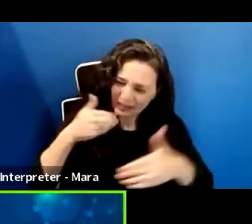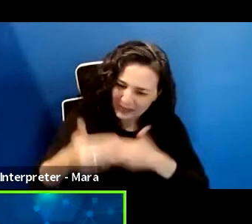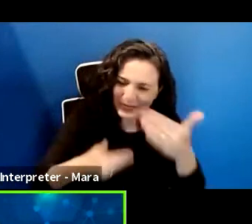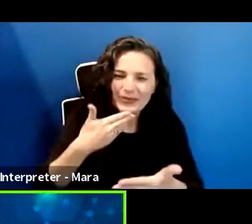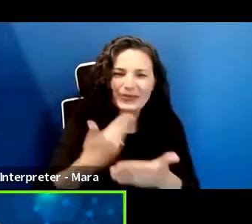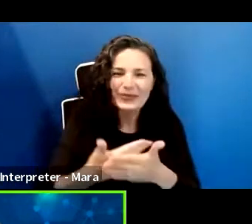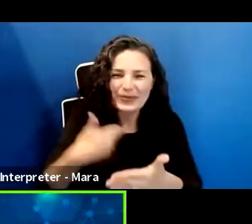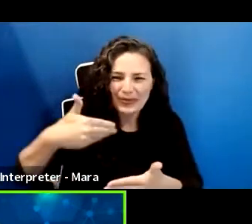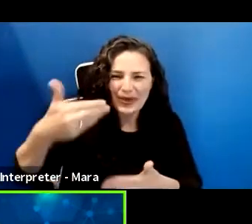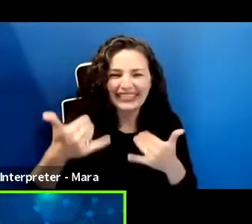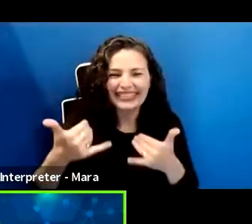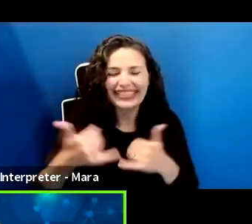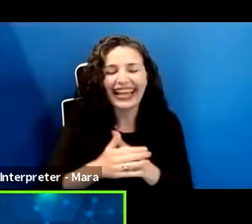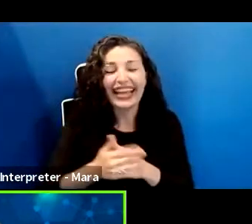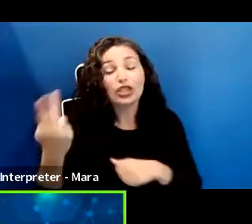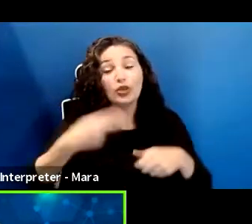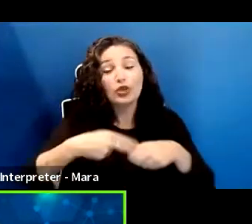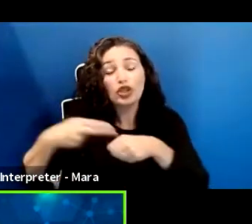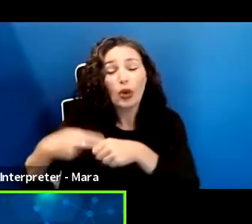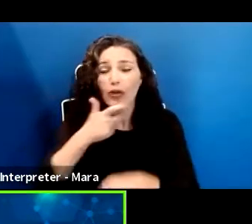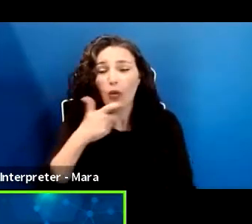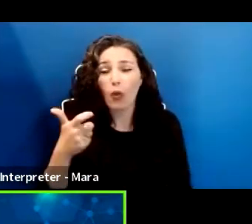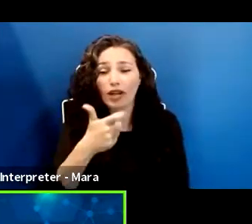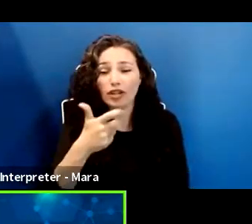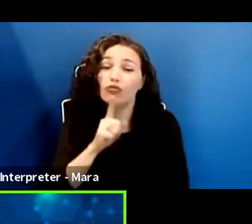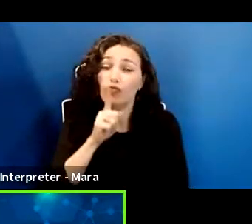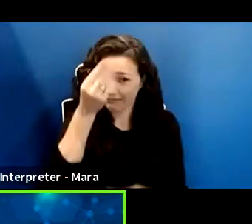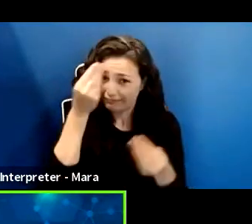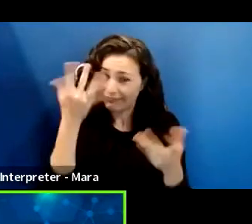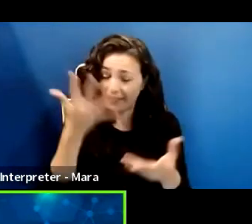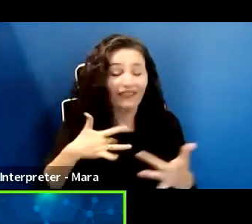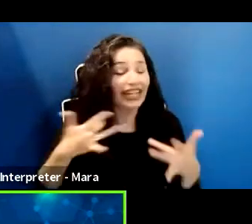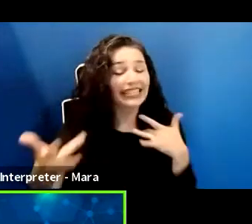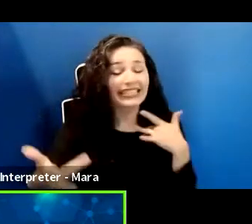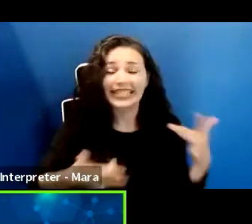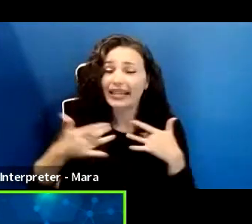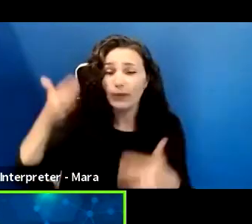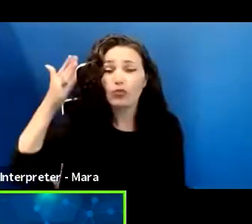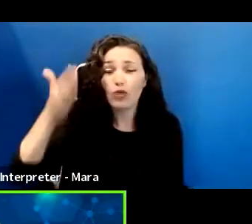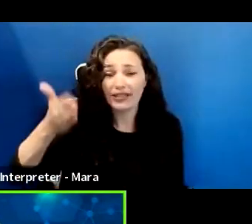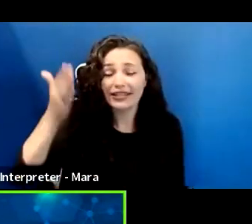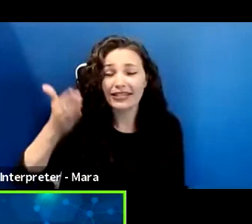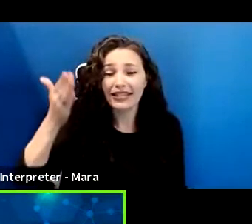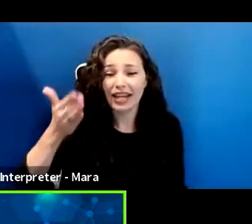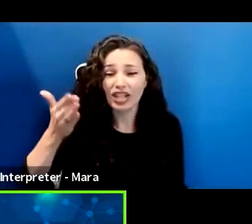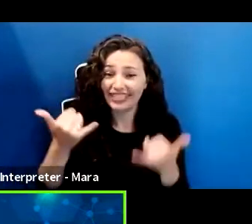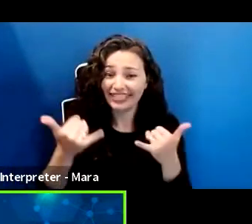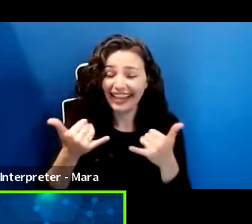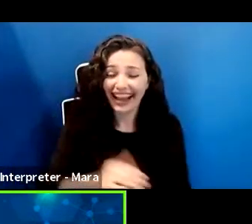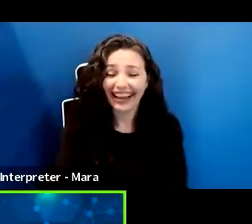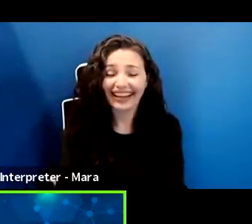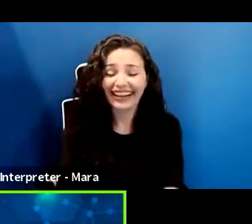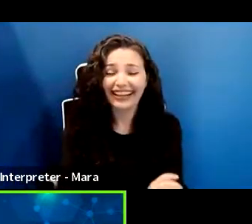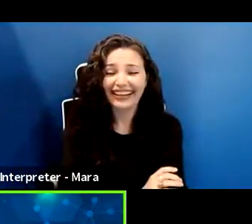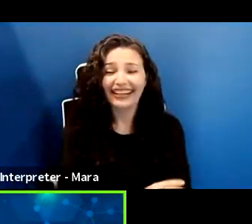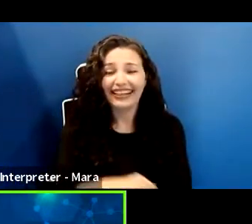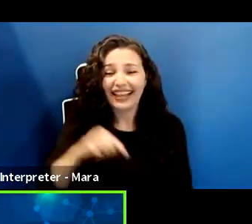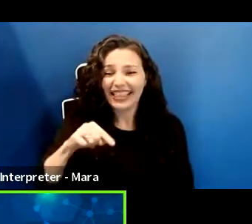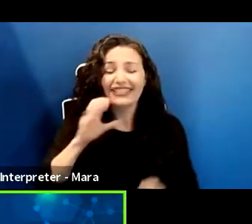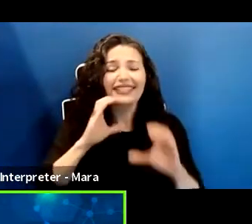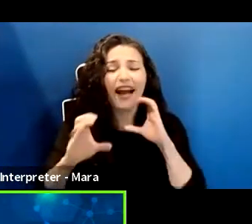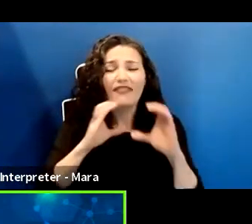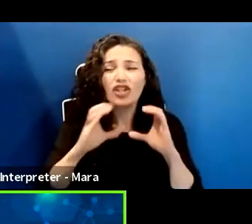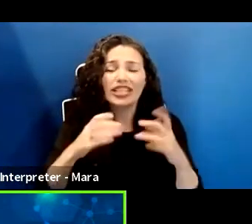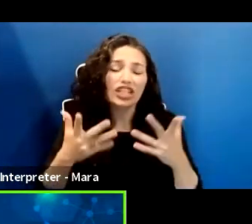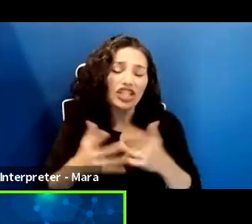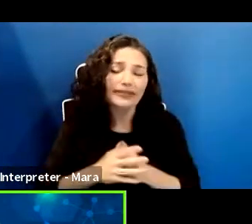well today as you've joined us. We have a really exciting presentation with us today. This